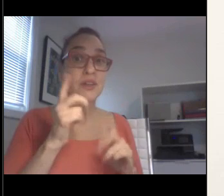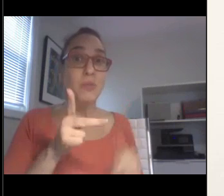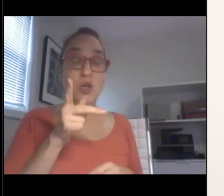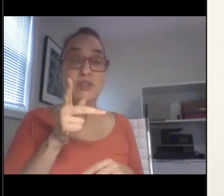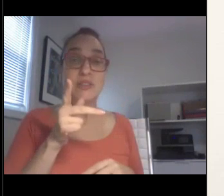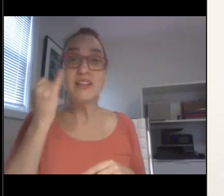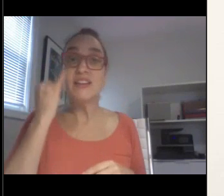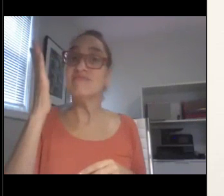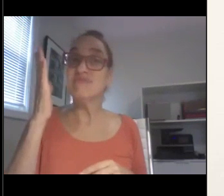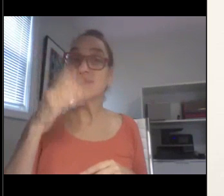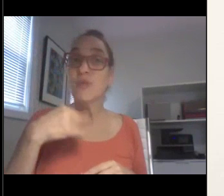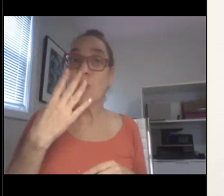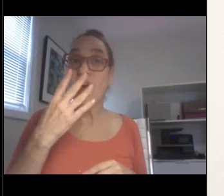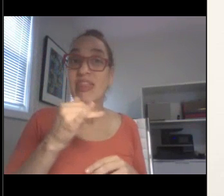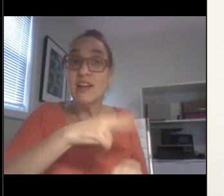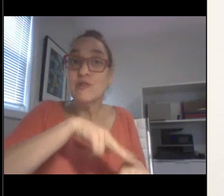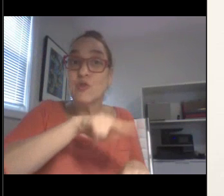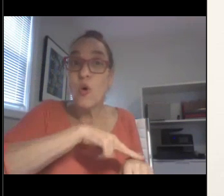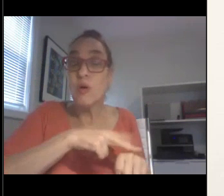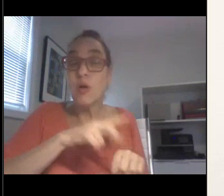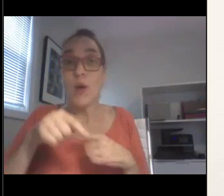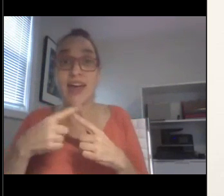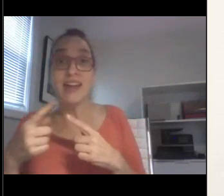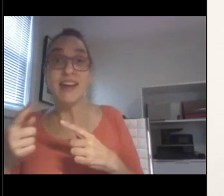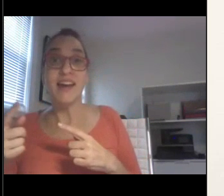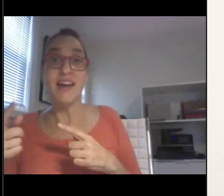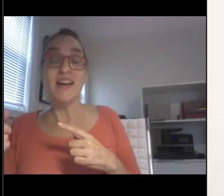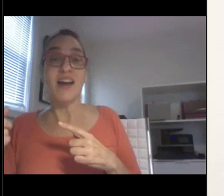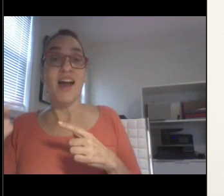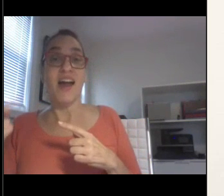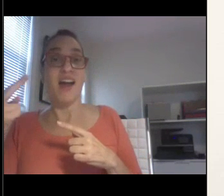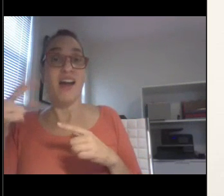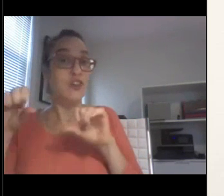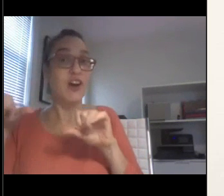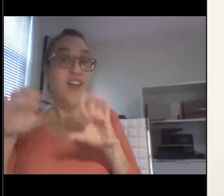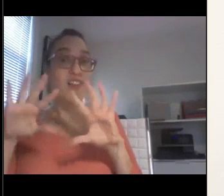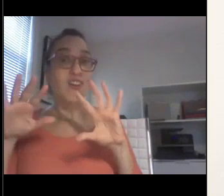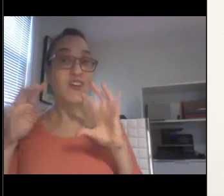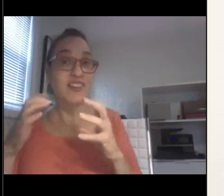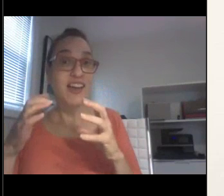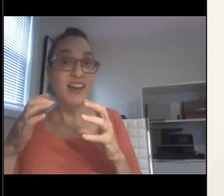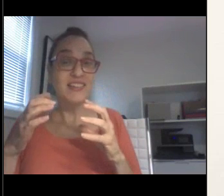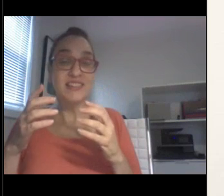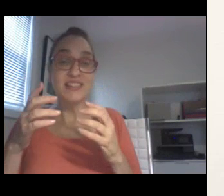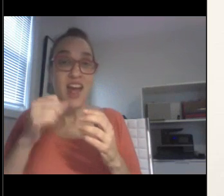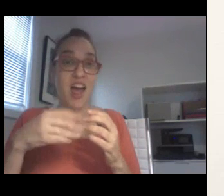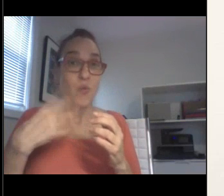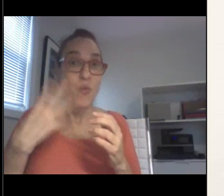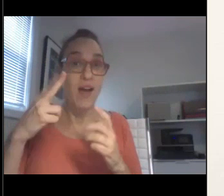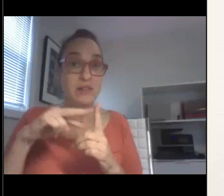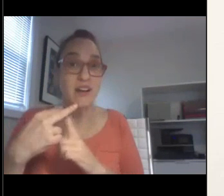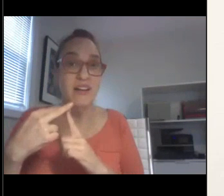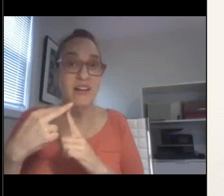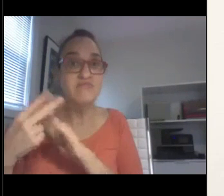case. And so he heard it as opinion. I thought this was fascinating. Next, please.